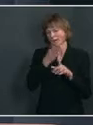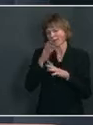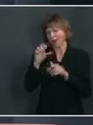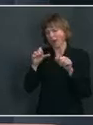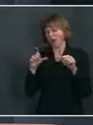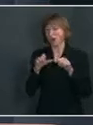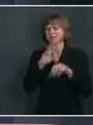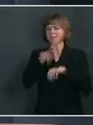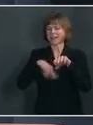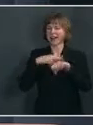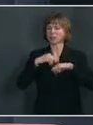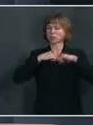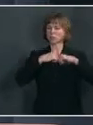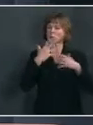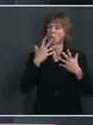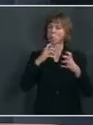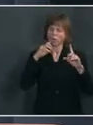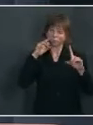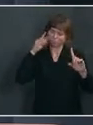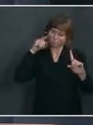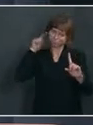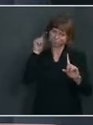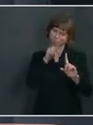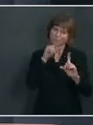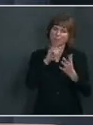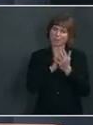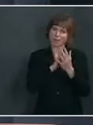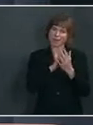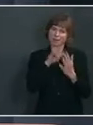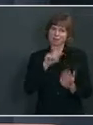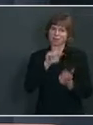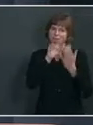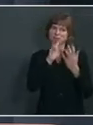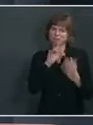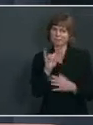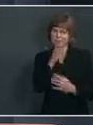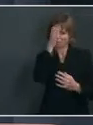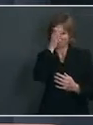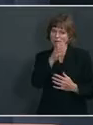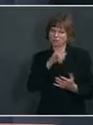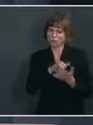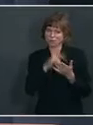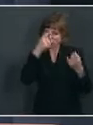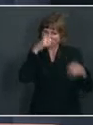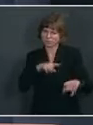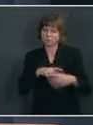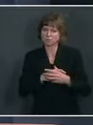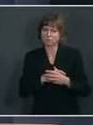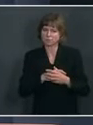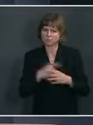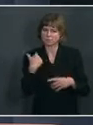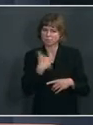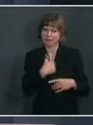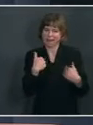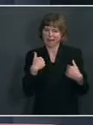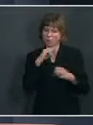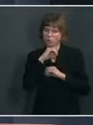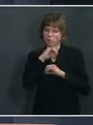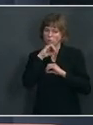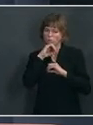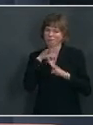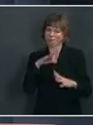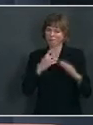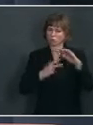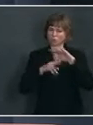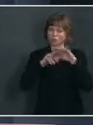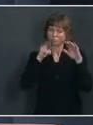an eye to ensuring that our approach is aligned with that. But, you know, we will take our own path. I don't have anything to predict for you at this point in time. Go